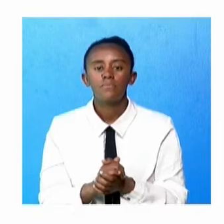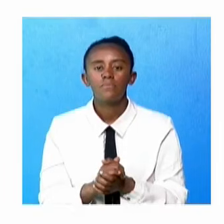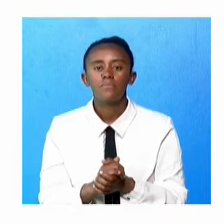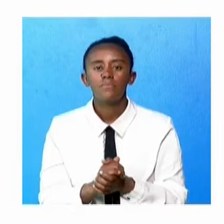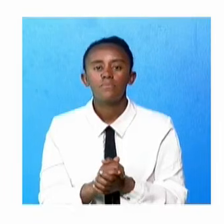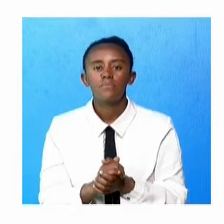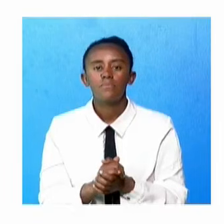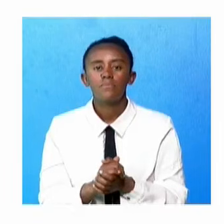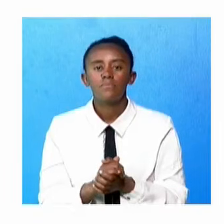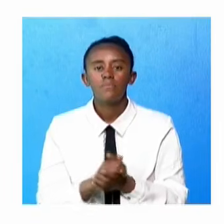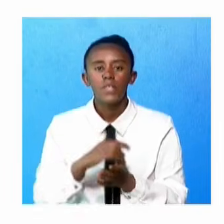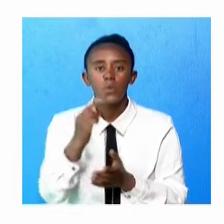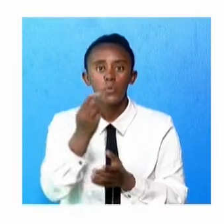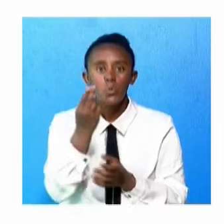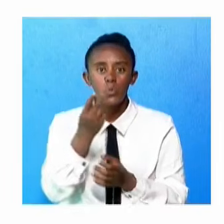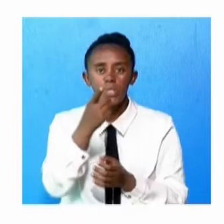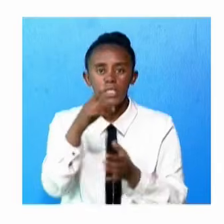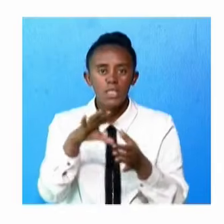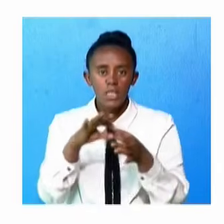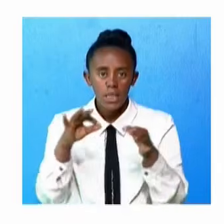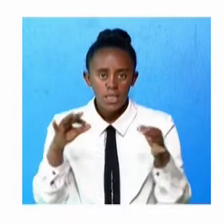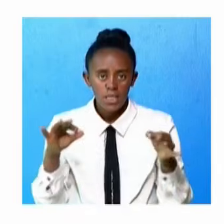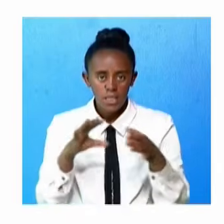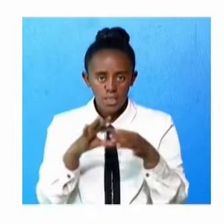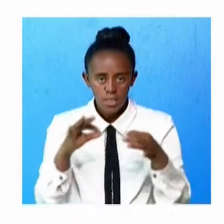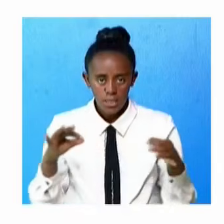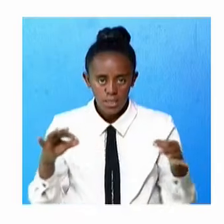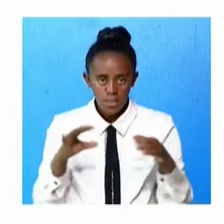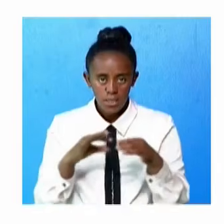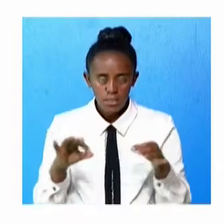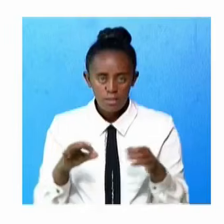Use sentences